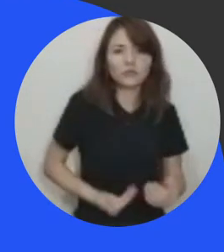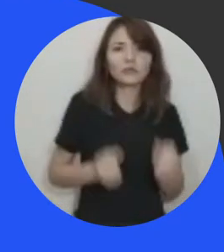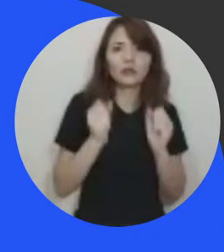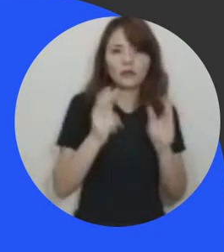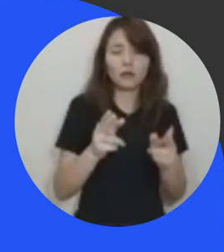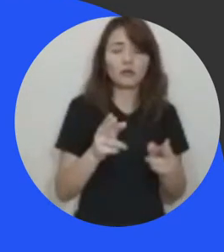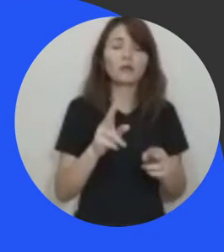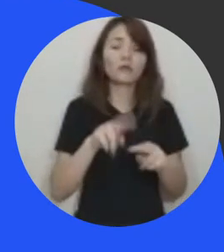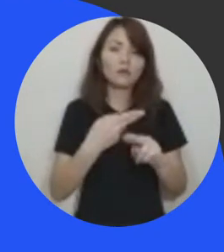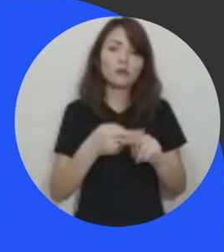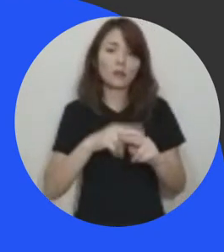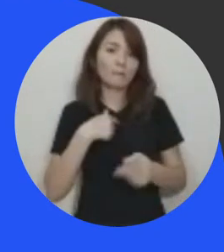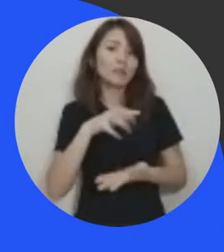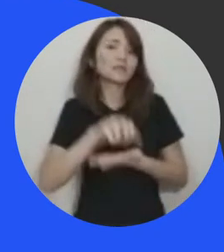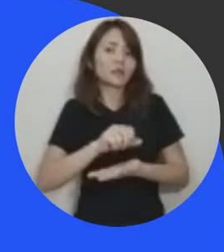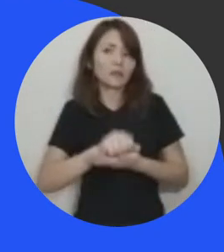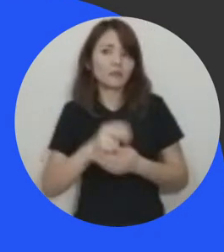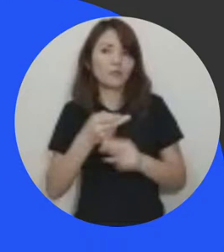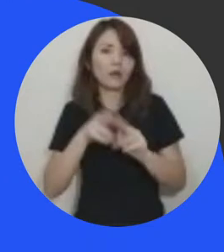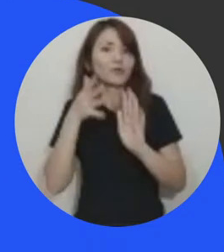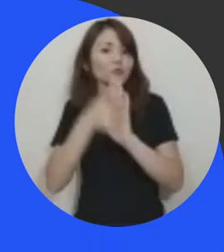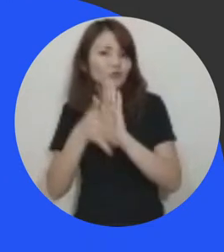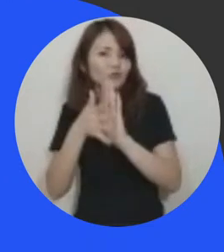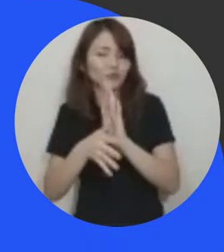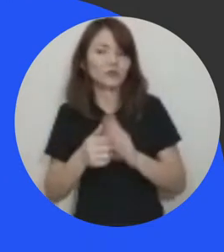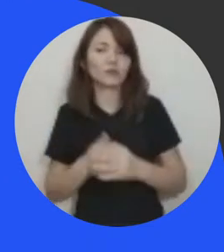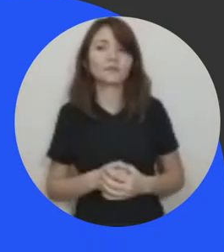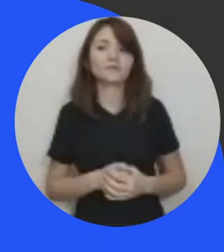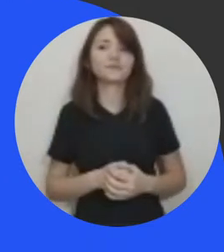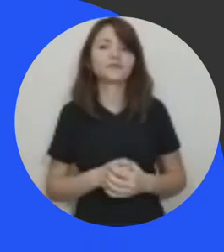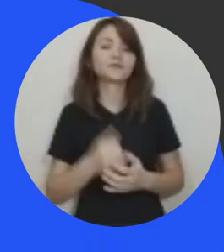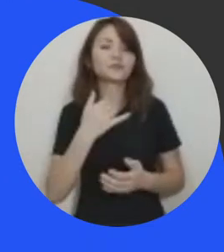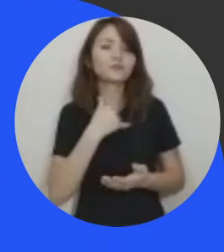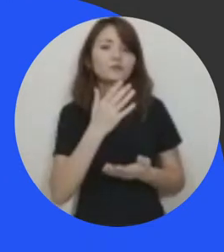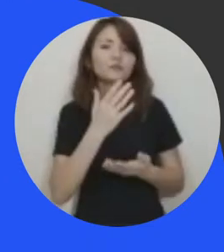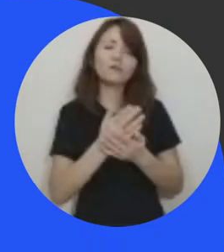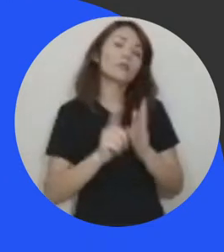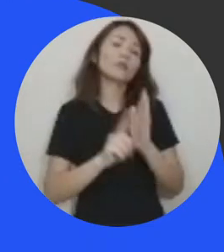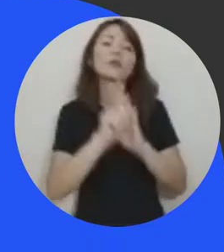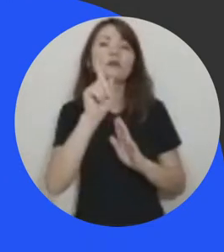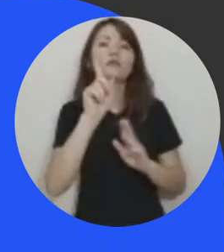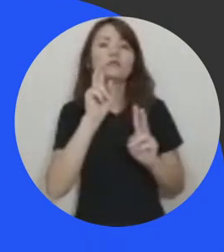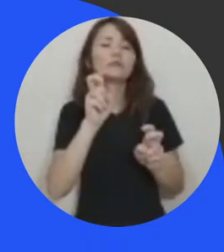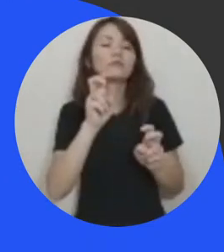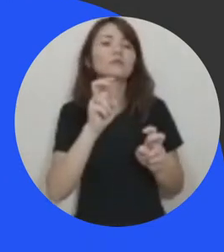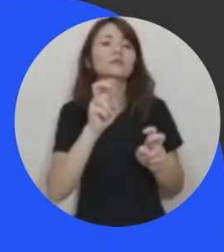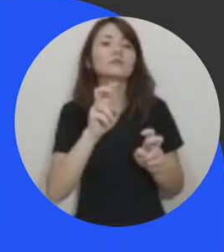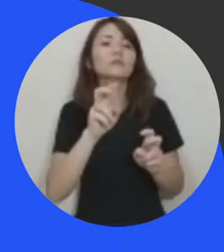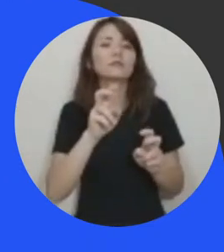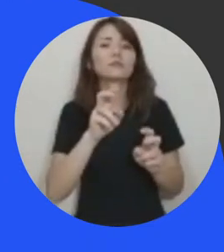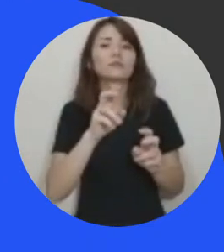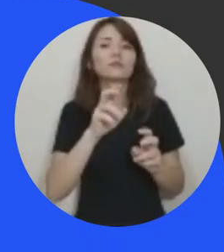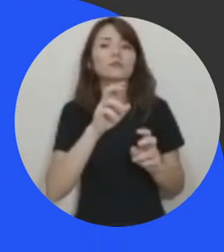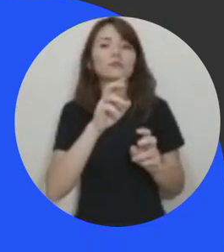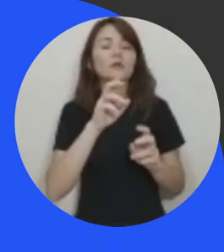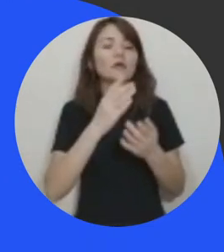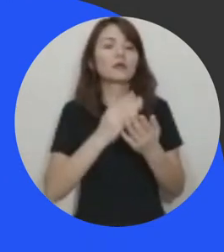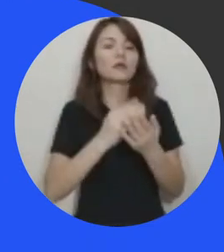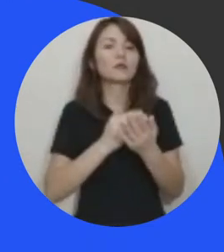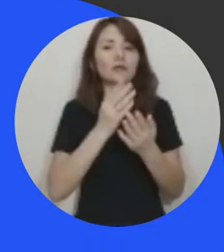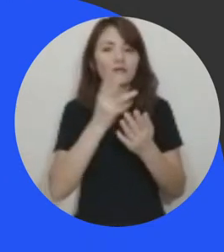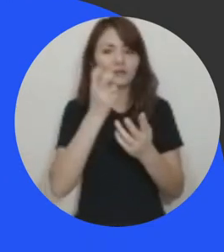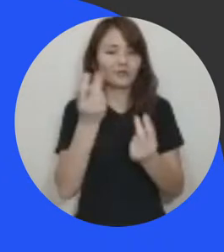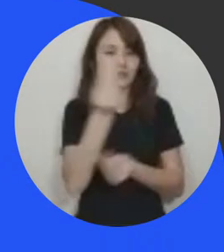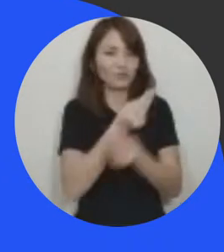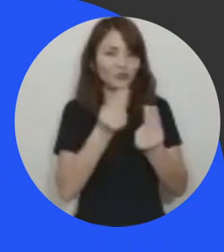And so this is where the analogy to Star Trek comes in. So that blueprint inside cells is written in what